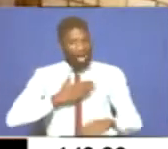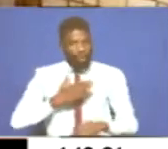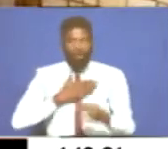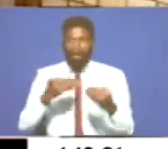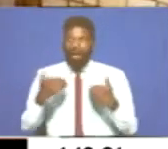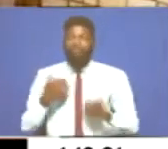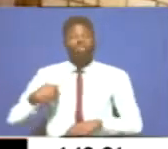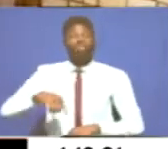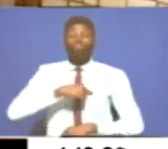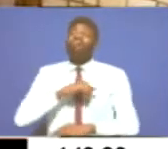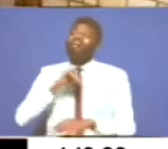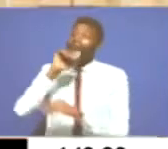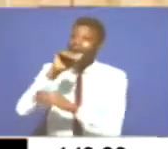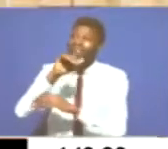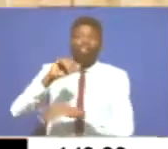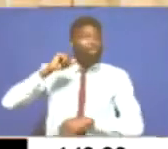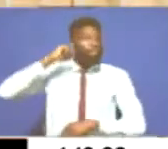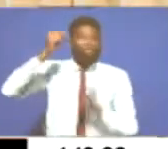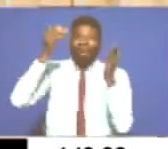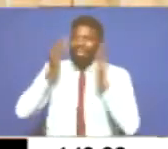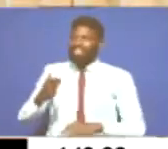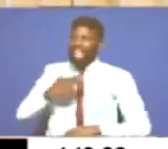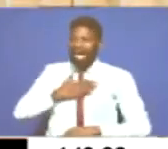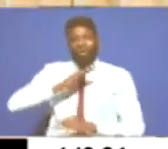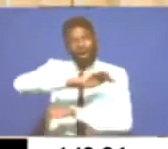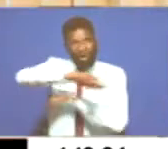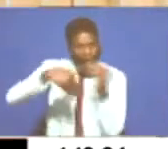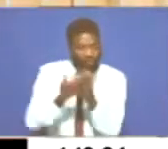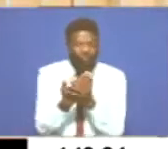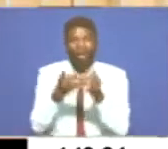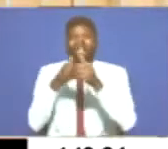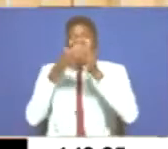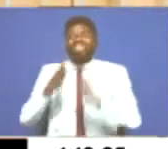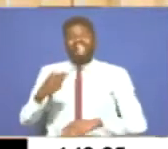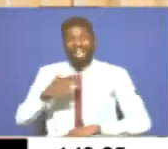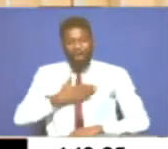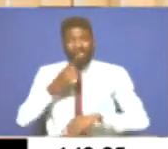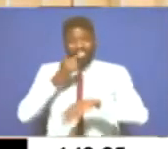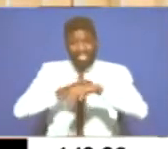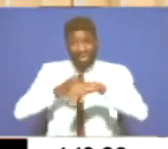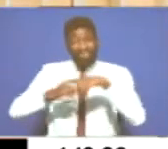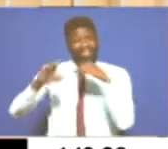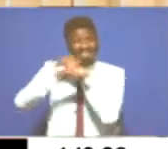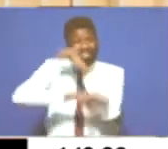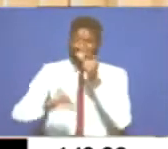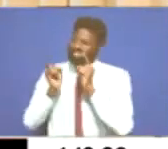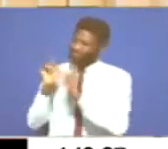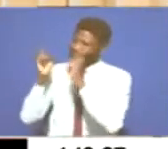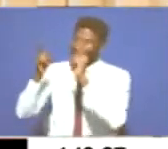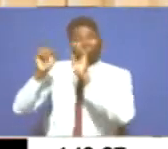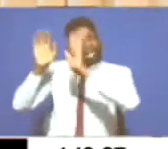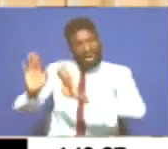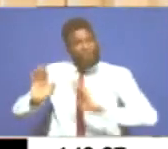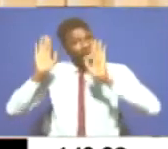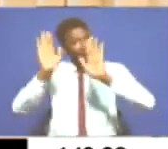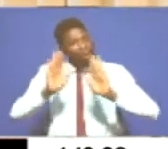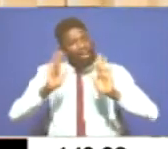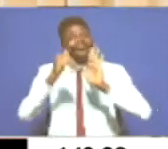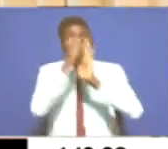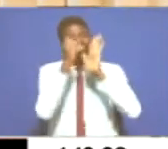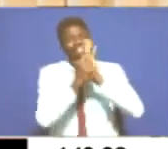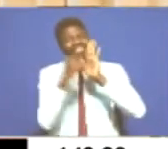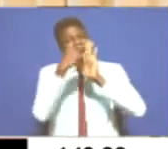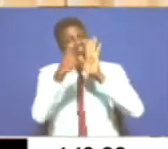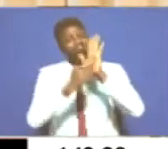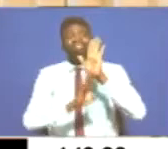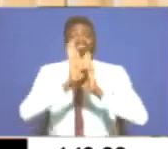our politicians, all our leaders, wherever they are, as they go around the country selling their policies, selling the manifestos of their parties, to ensure